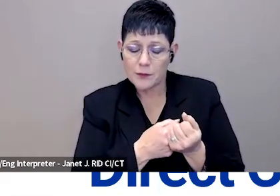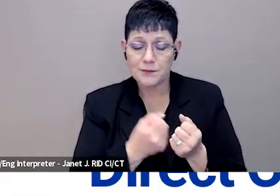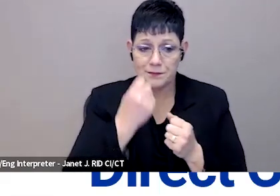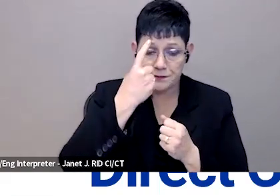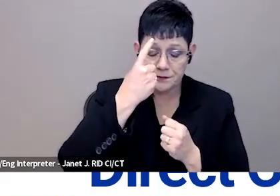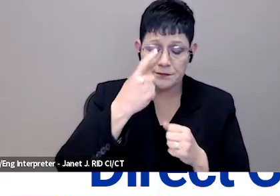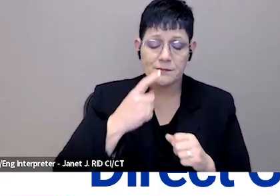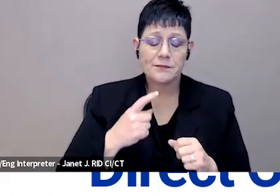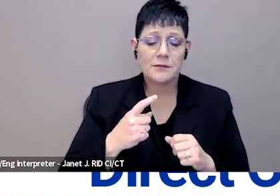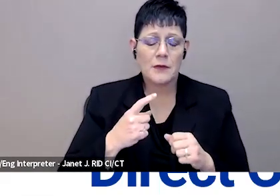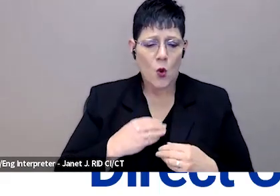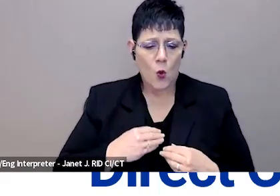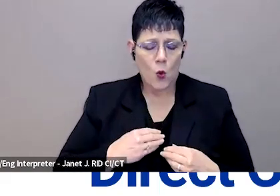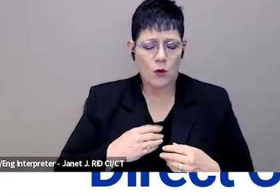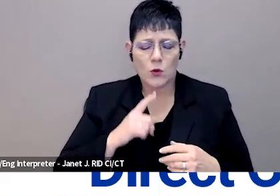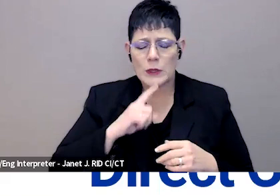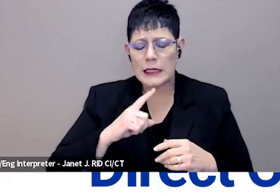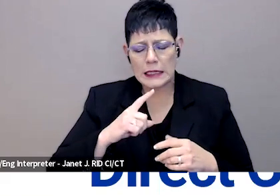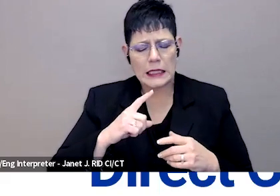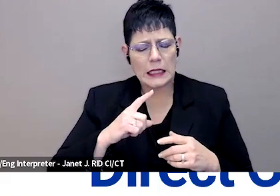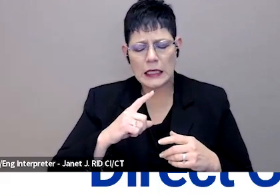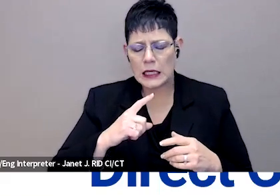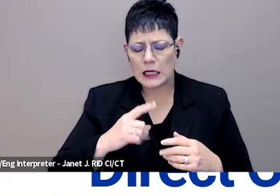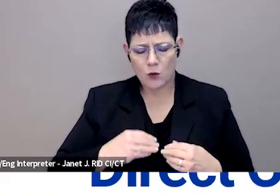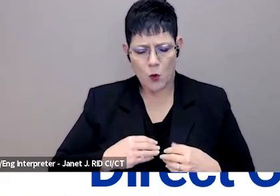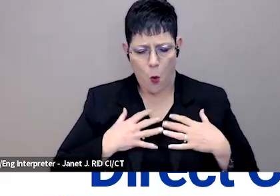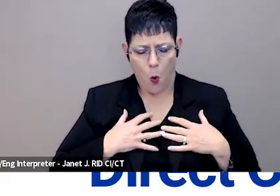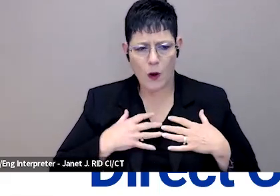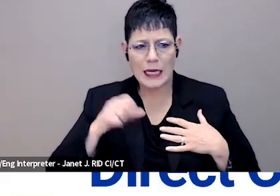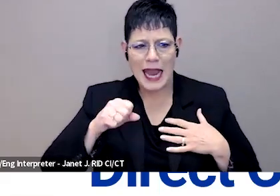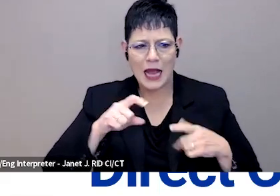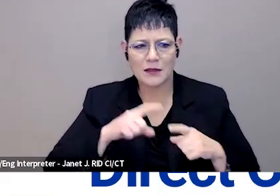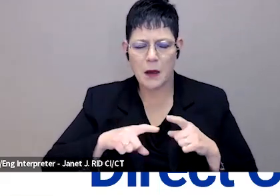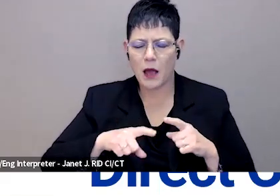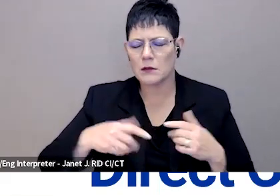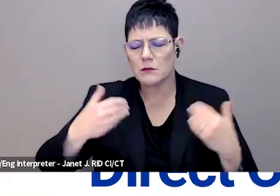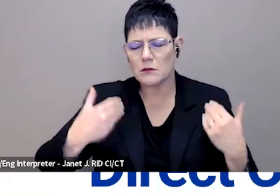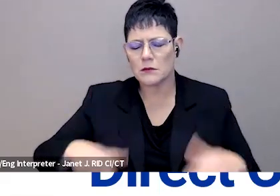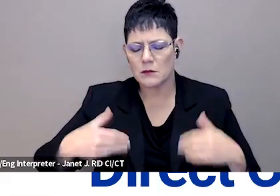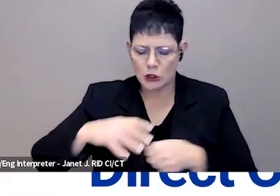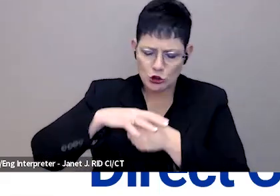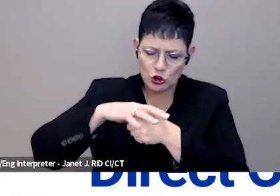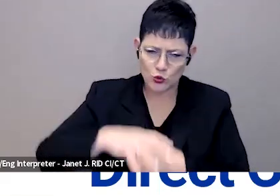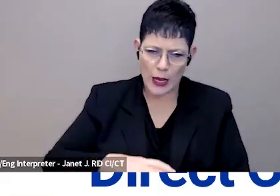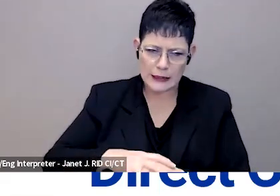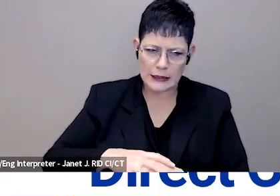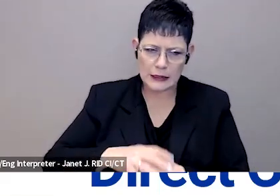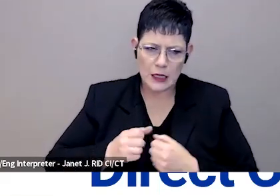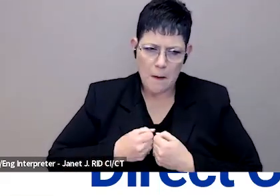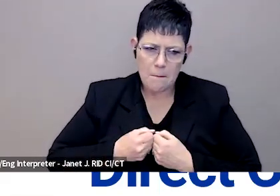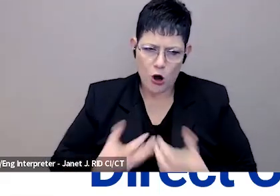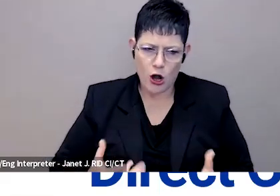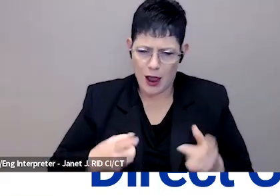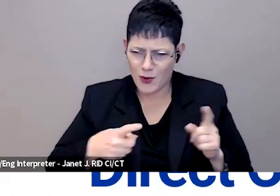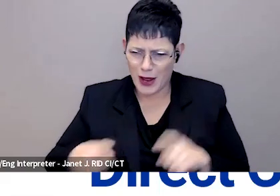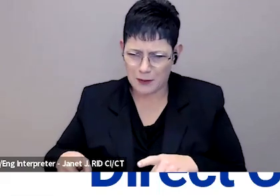the constant emotional and physical demands can lead to high burnout among direct care workers. All of this taken together means